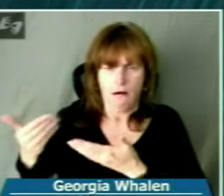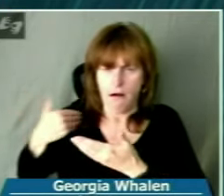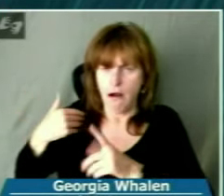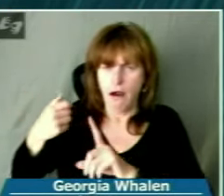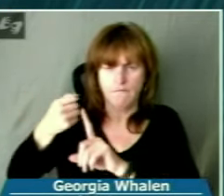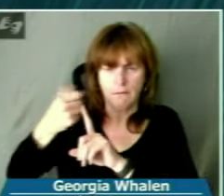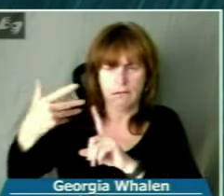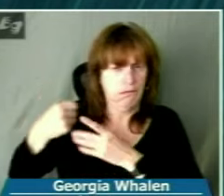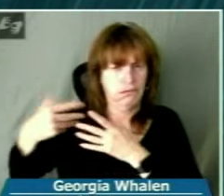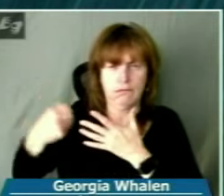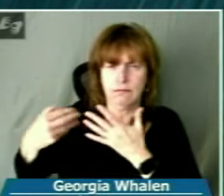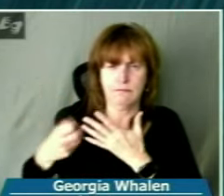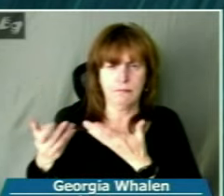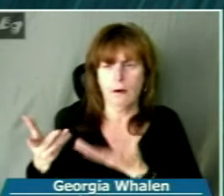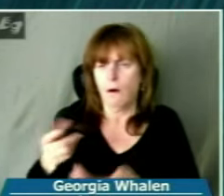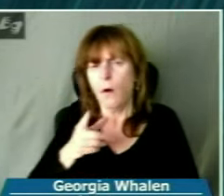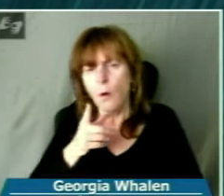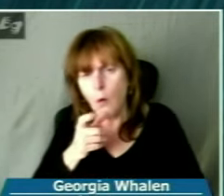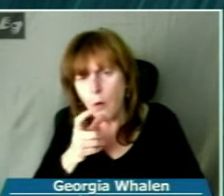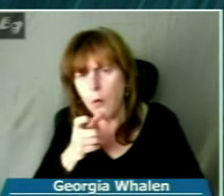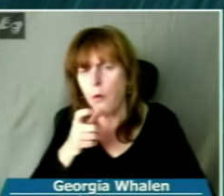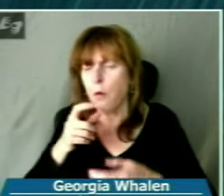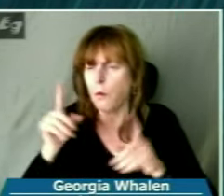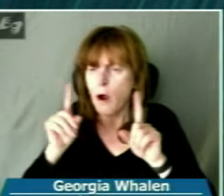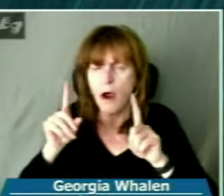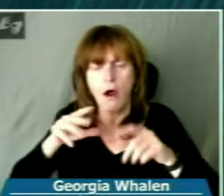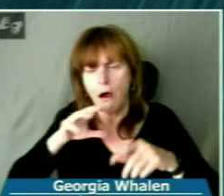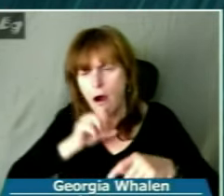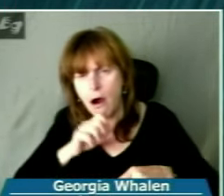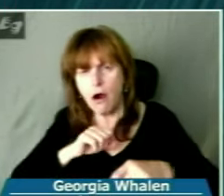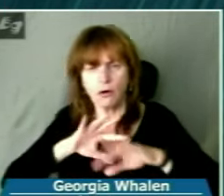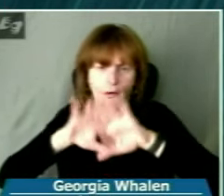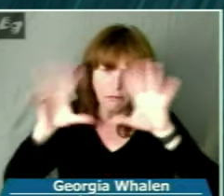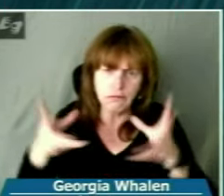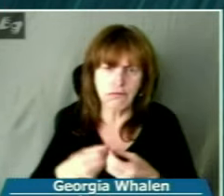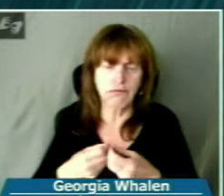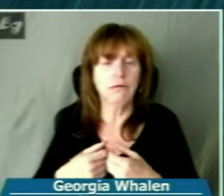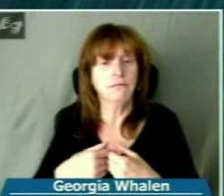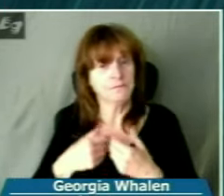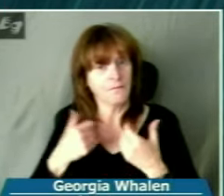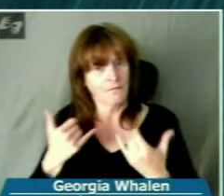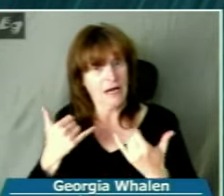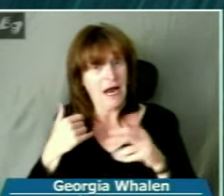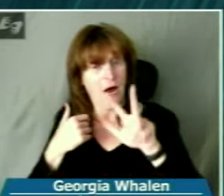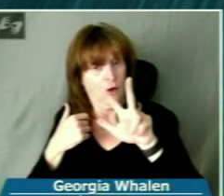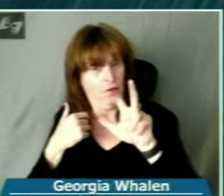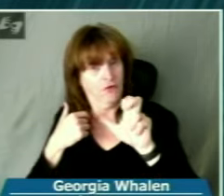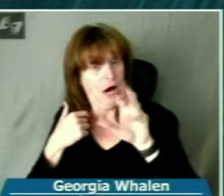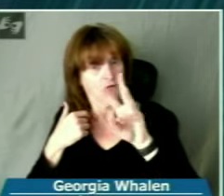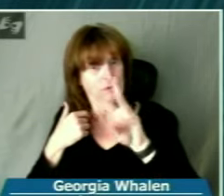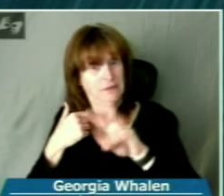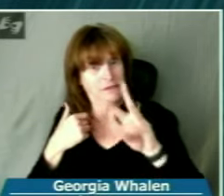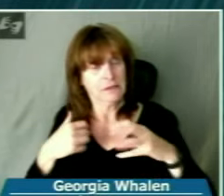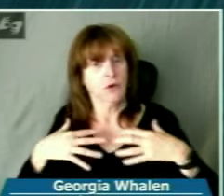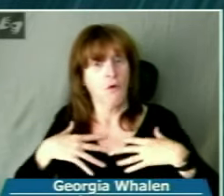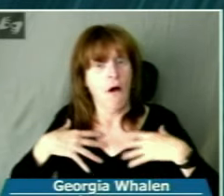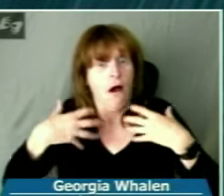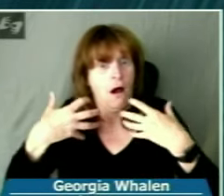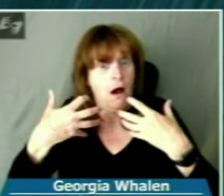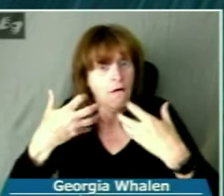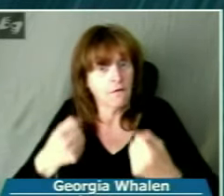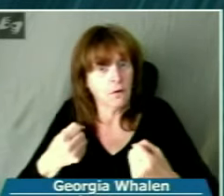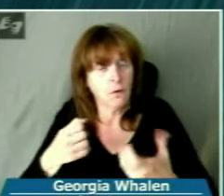risk factors, all of those things. Of the 500 cases, we're at now 366, or 73% of the cases